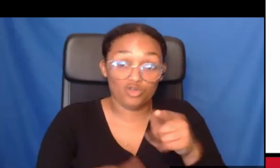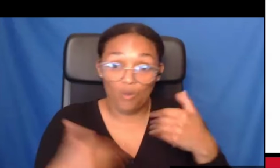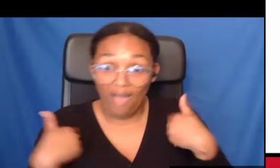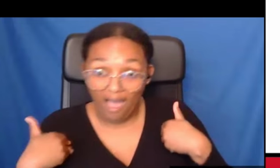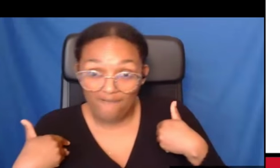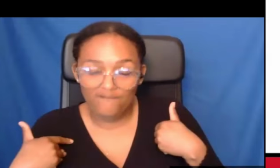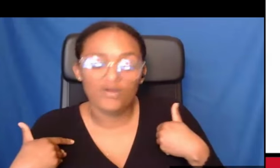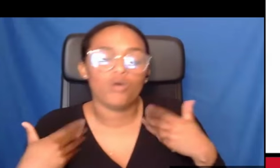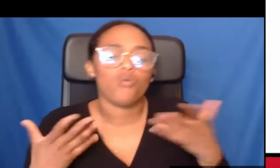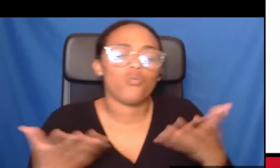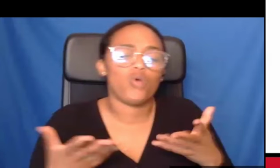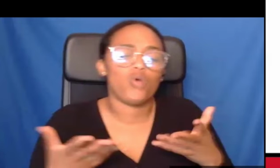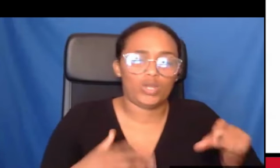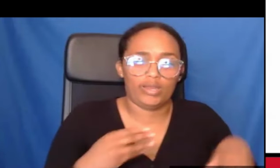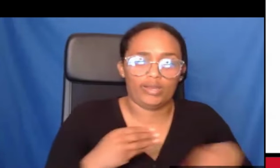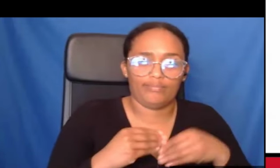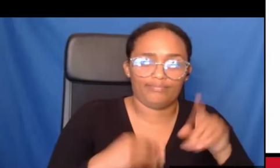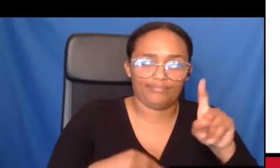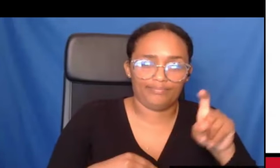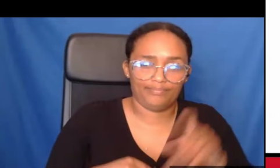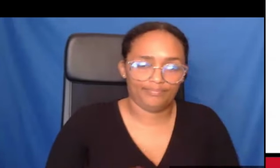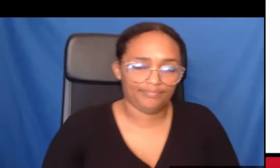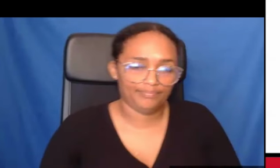Next slide.